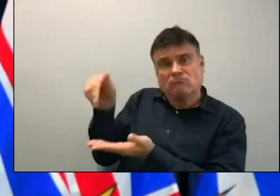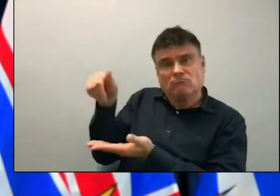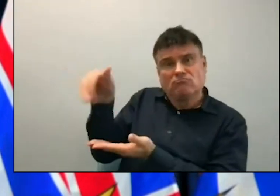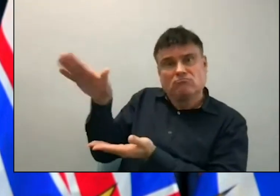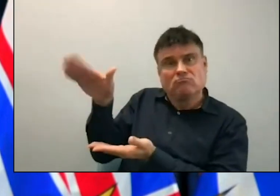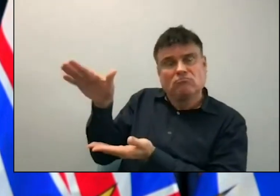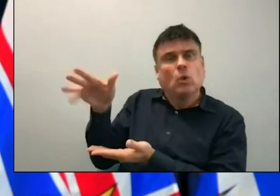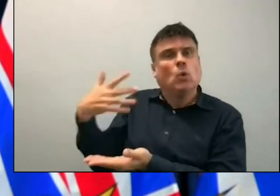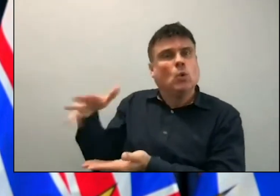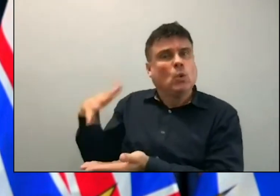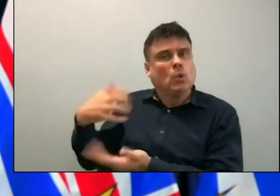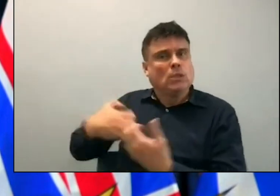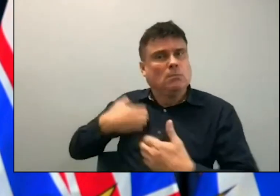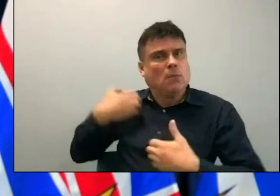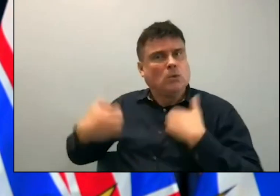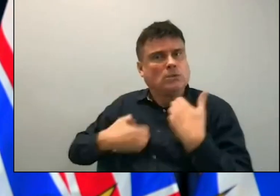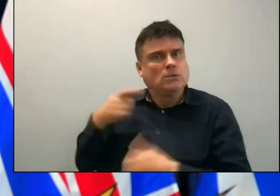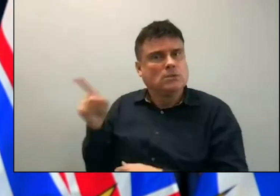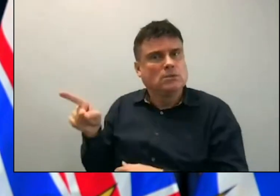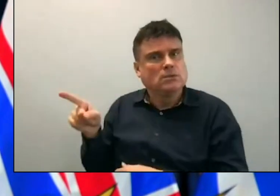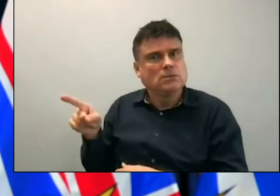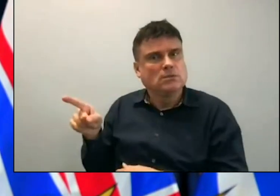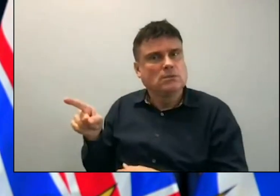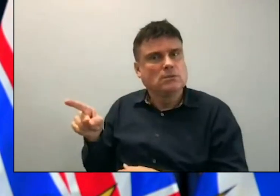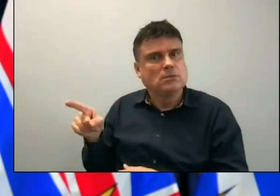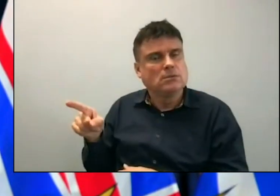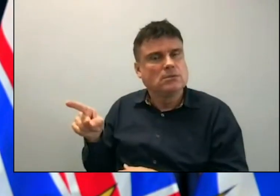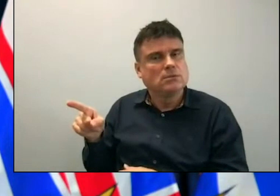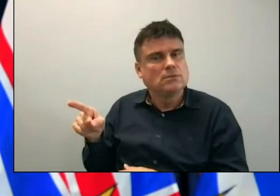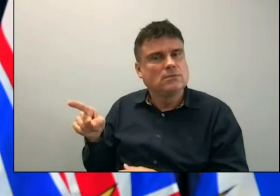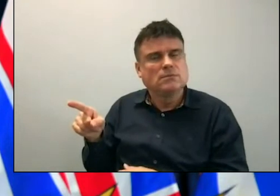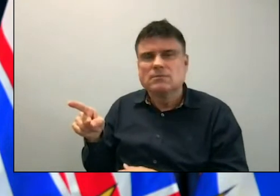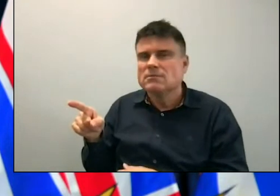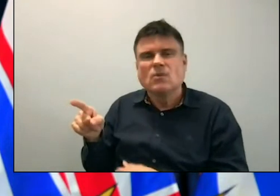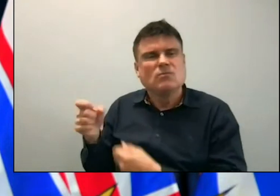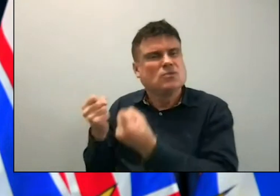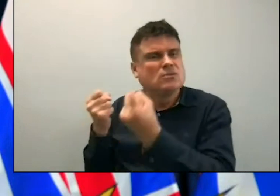not just for me, but for all British Columbians. And if we can't do everything we can to help